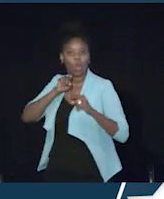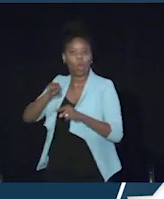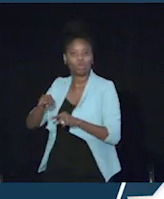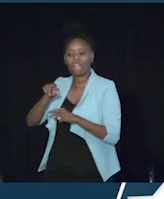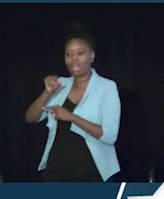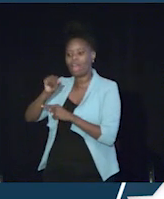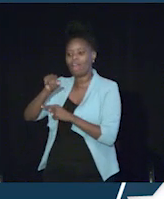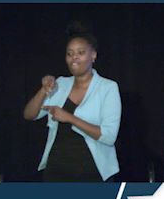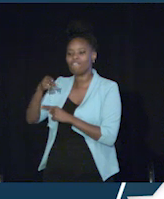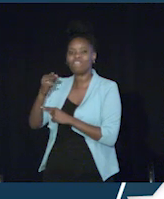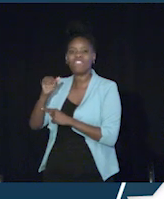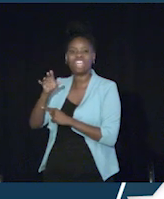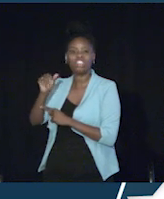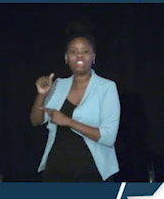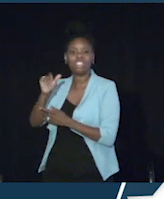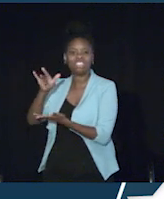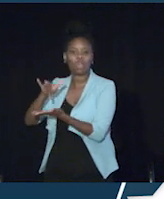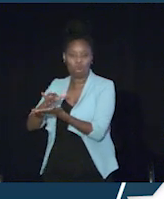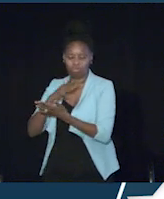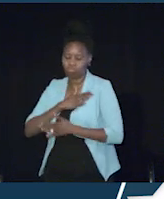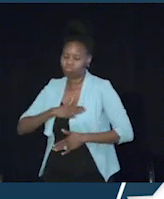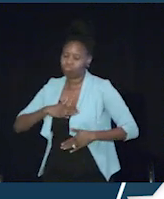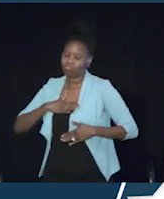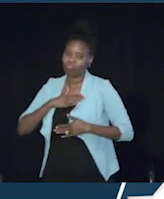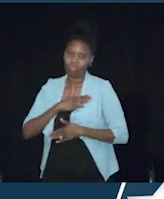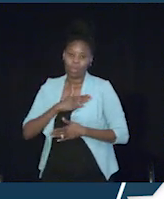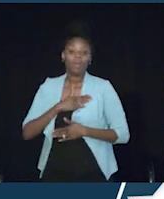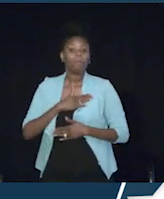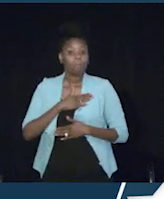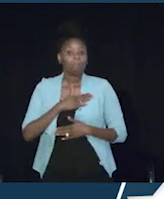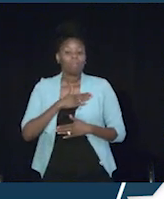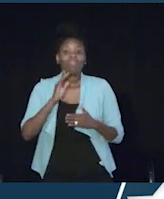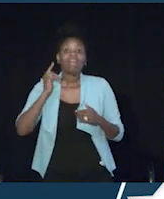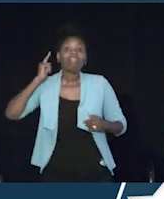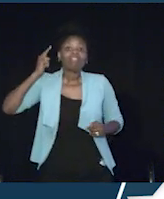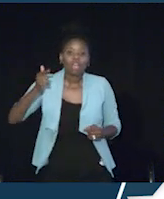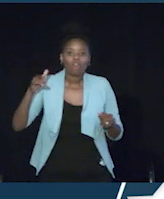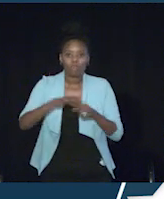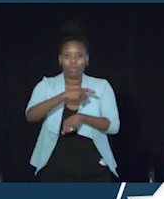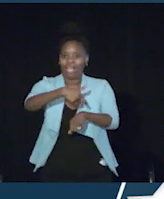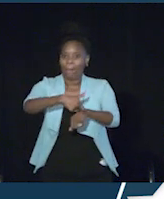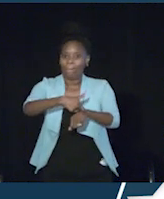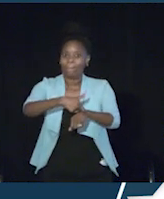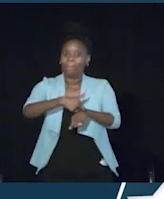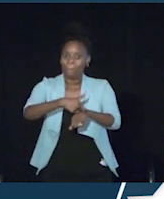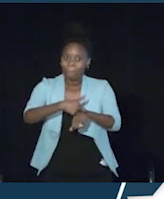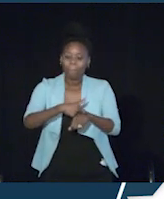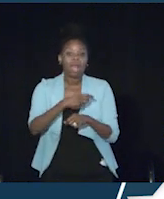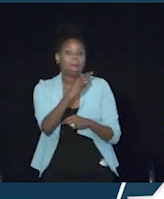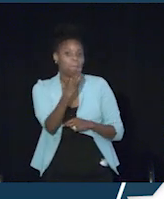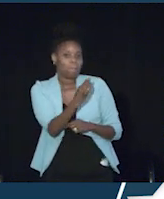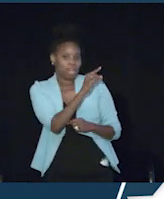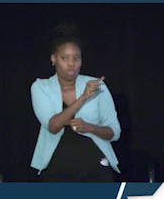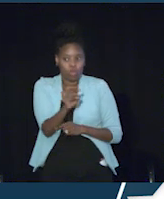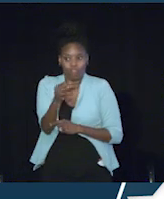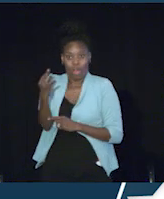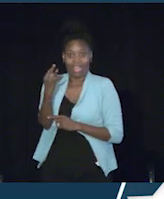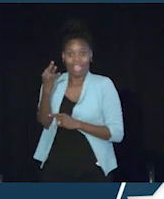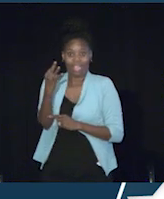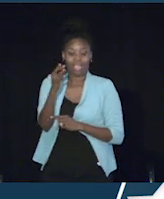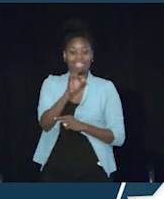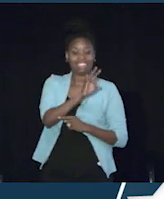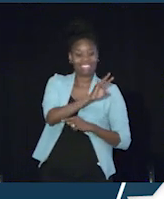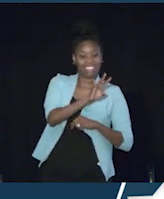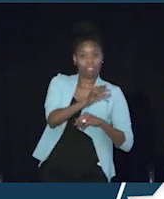November of 2023, I went back to work full-time, Monday through Friday, 7 a.m.